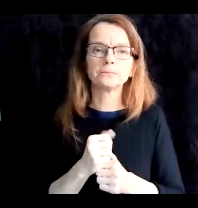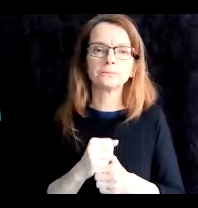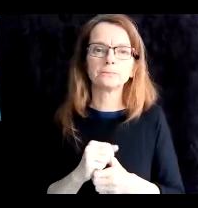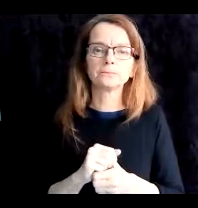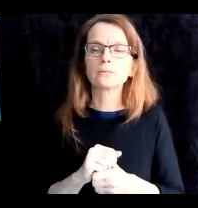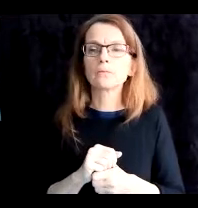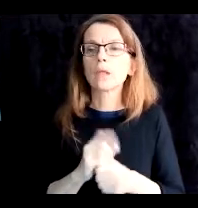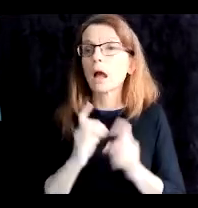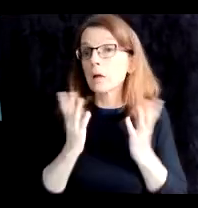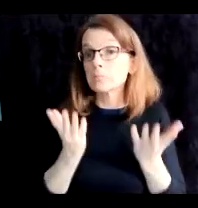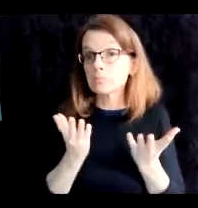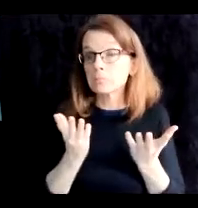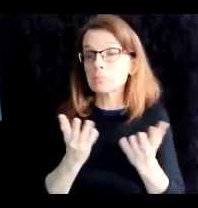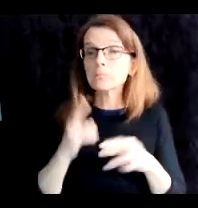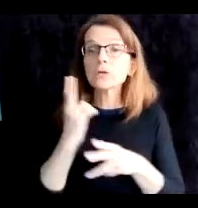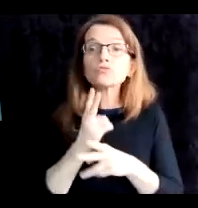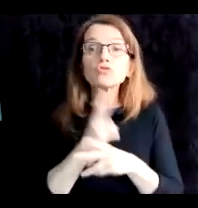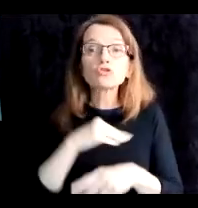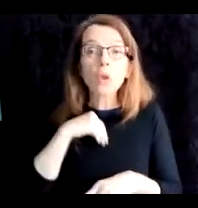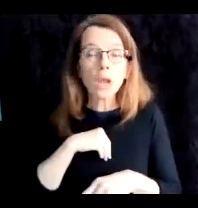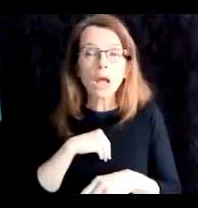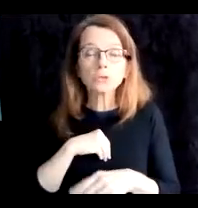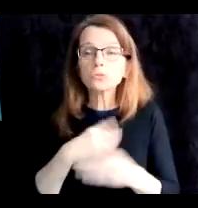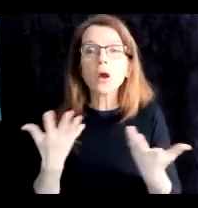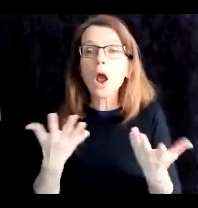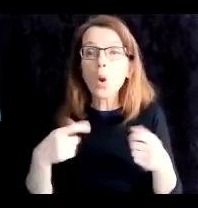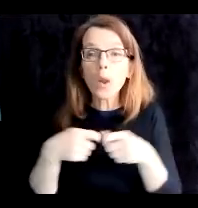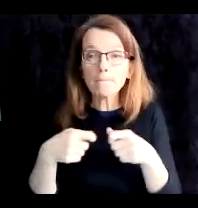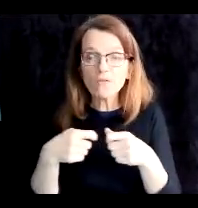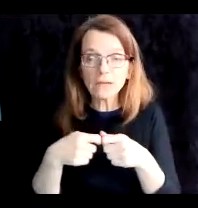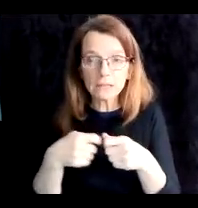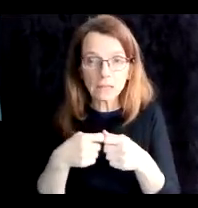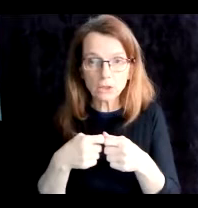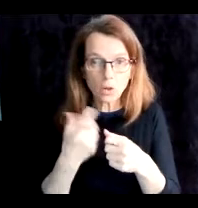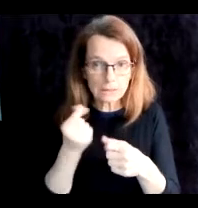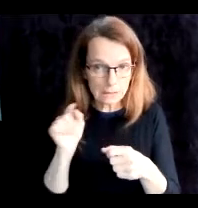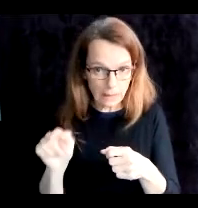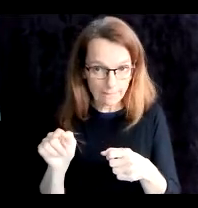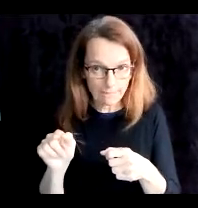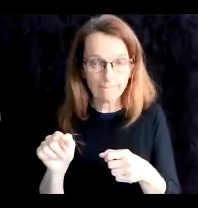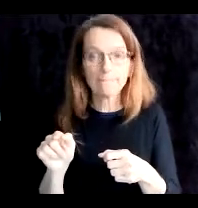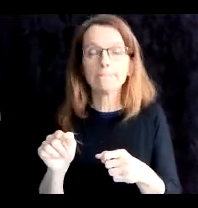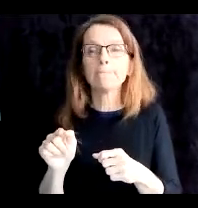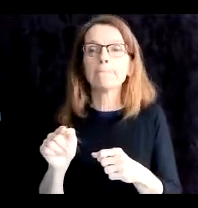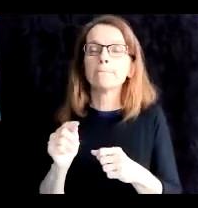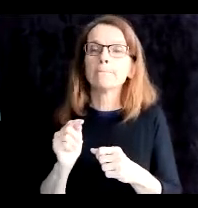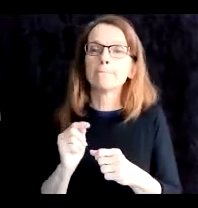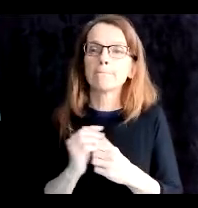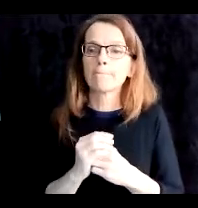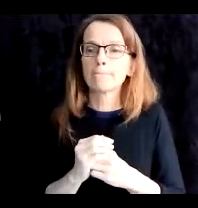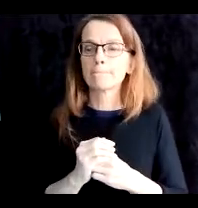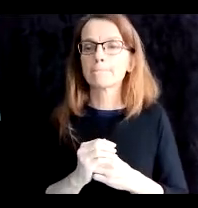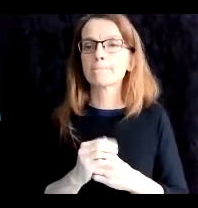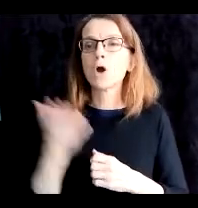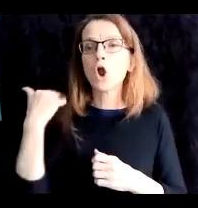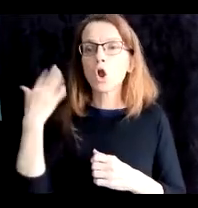a lot. When Greek government was taking the loans, high loans from the French and German banks,